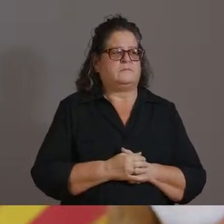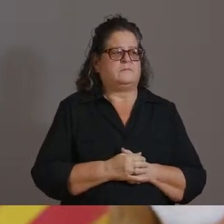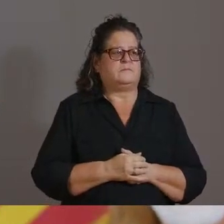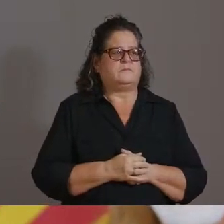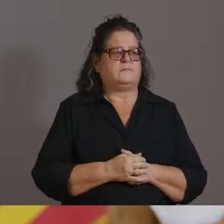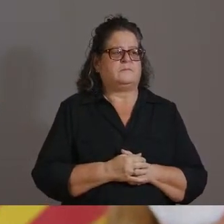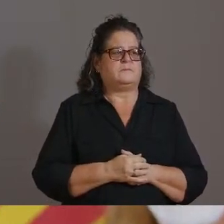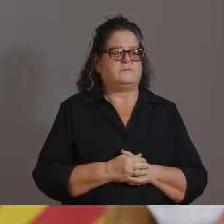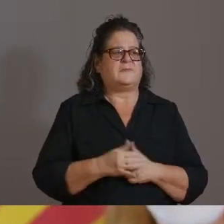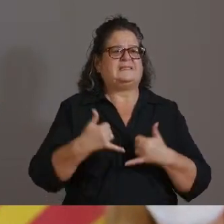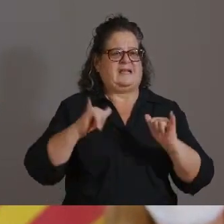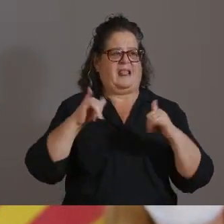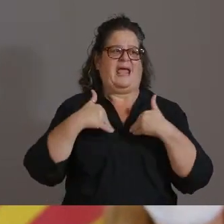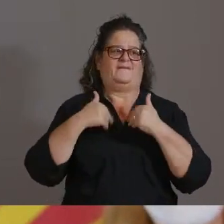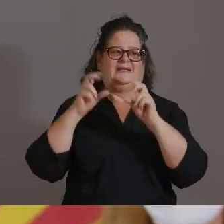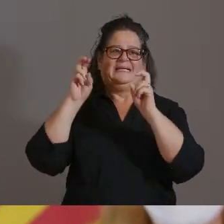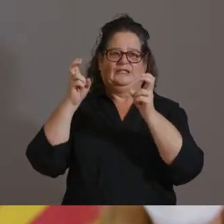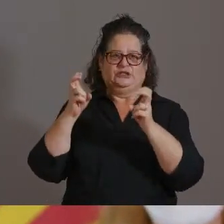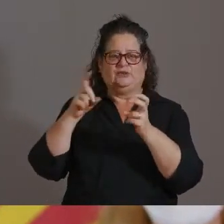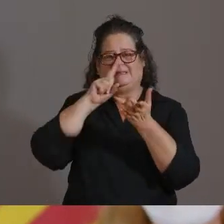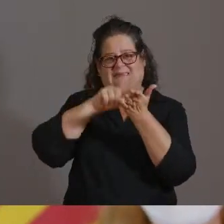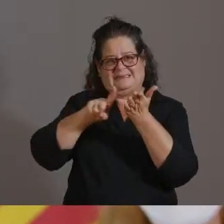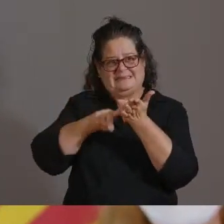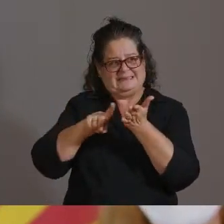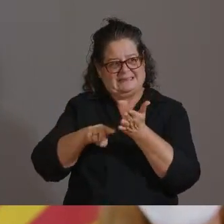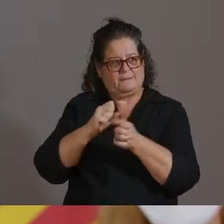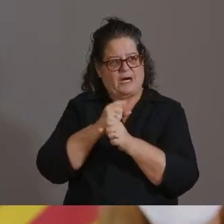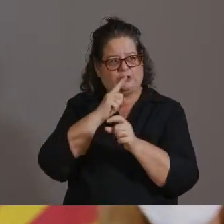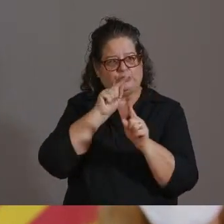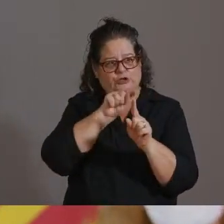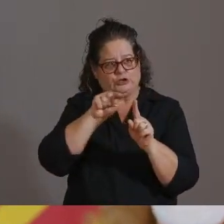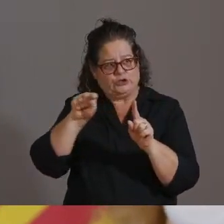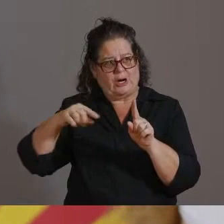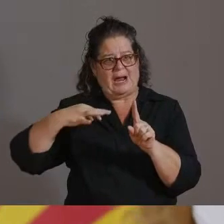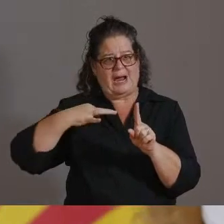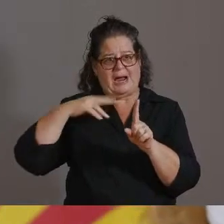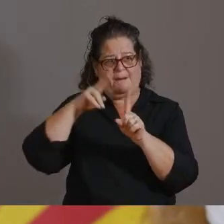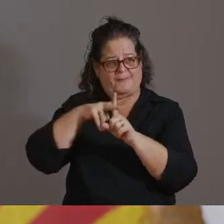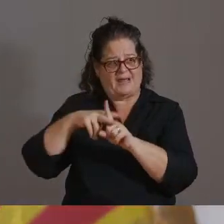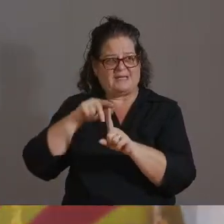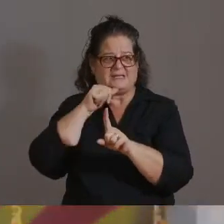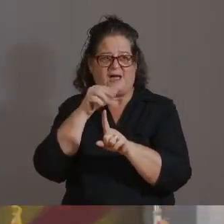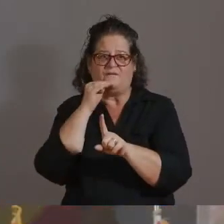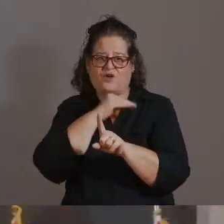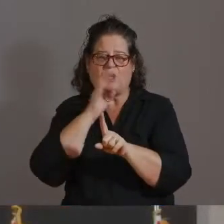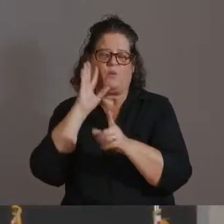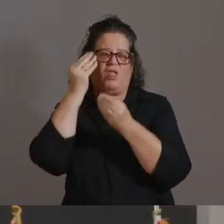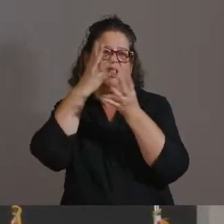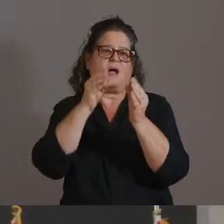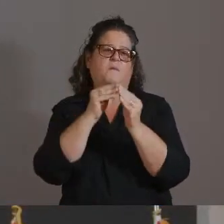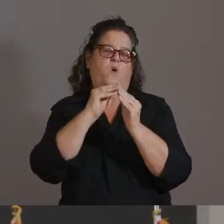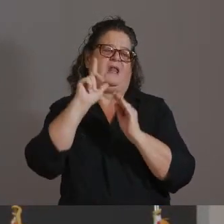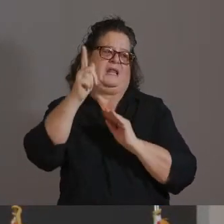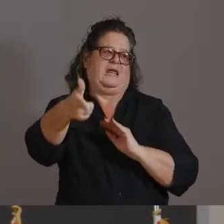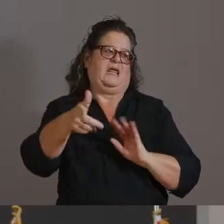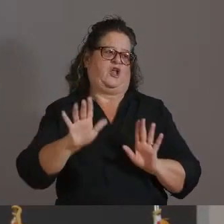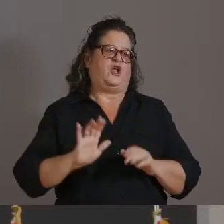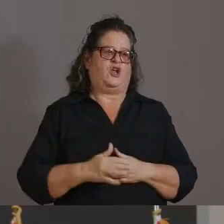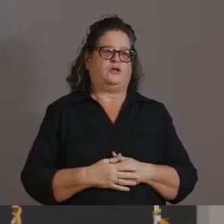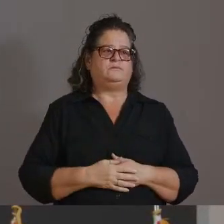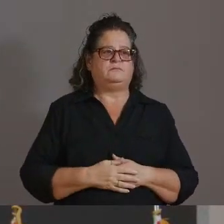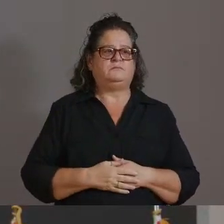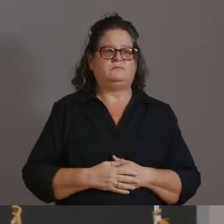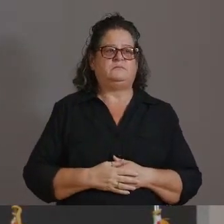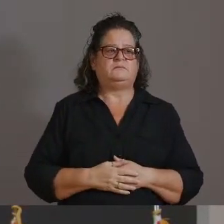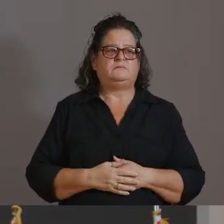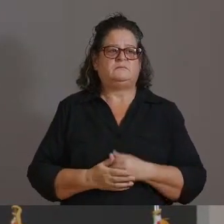get the details and get back to you. And actually, my next question is for Dr. Chris. I wanted a little more info on some of these bars